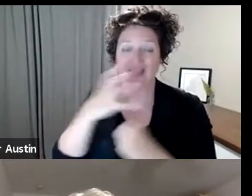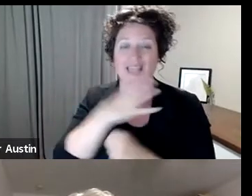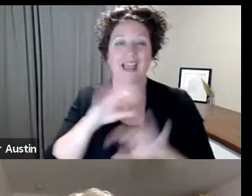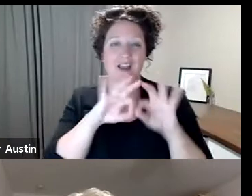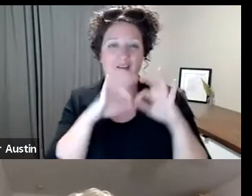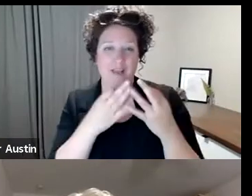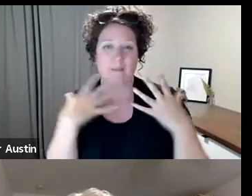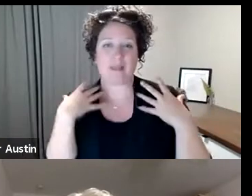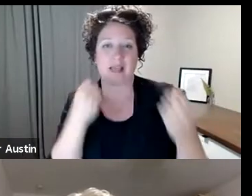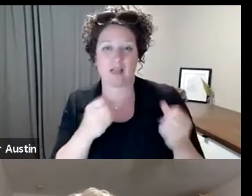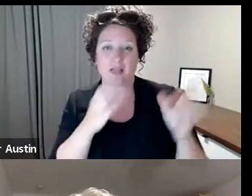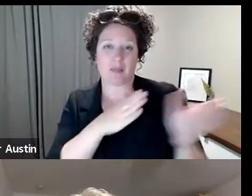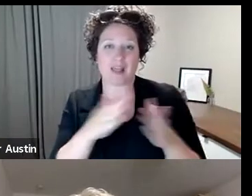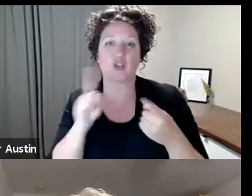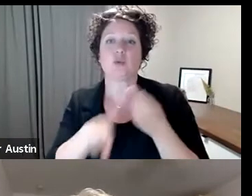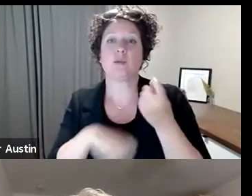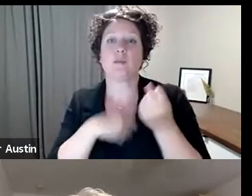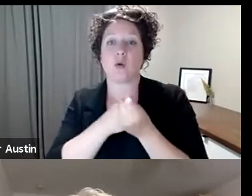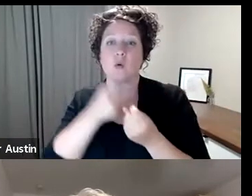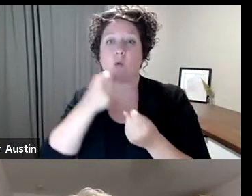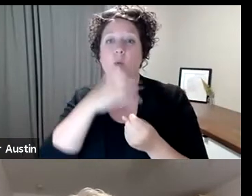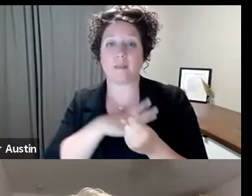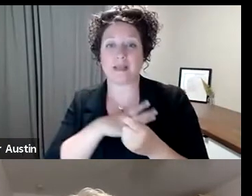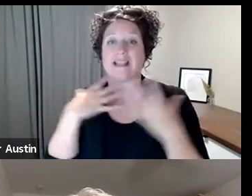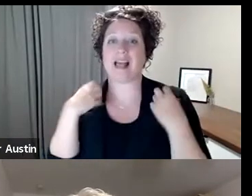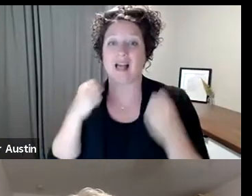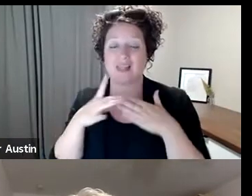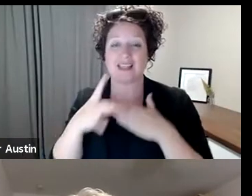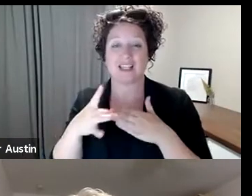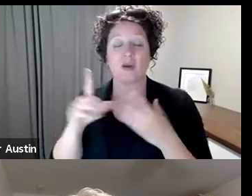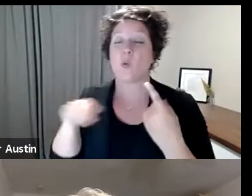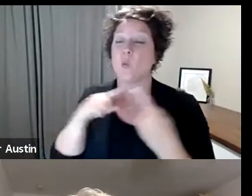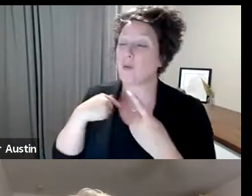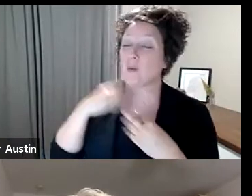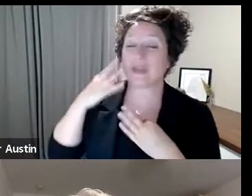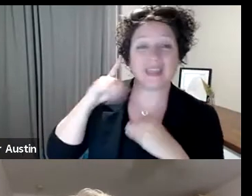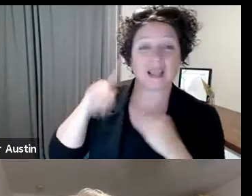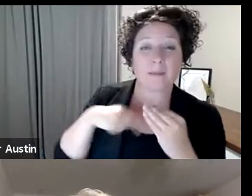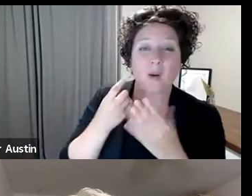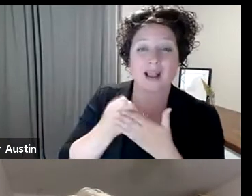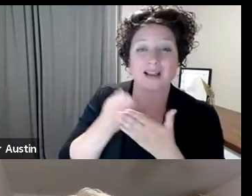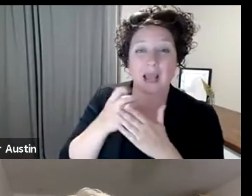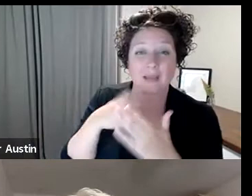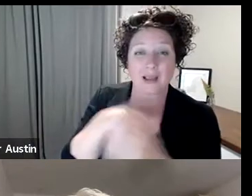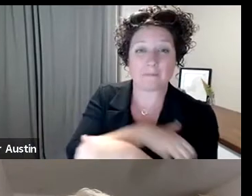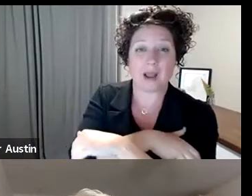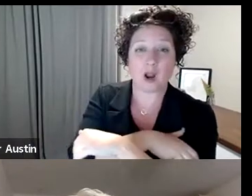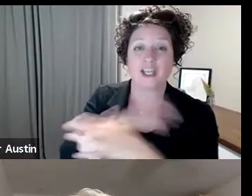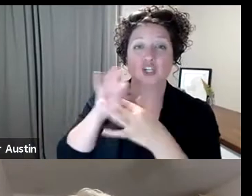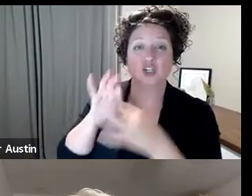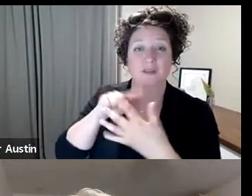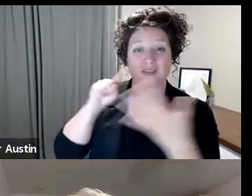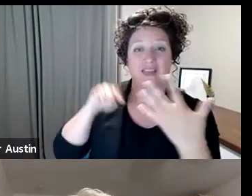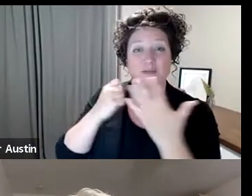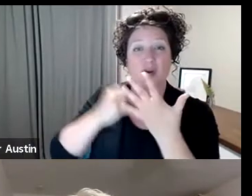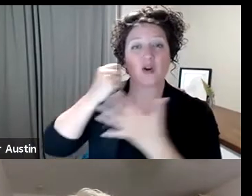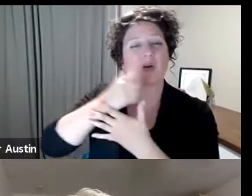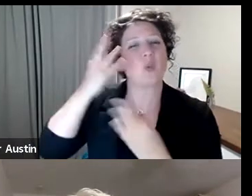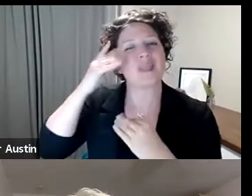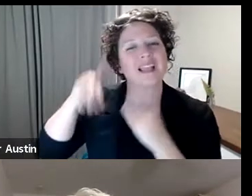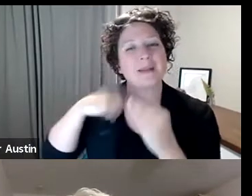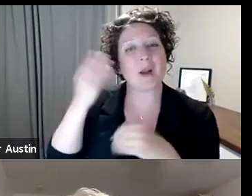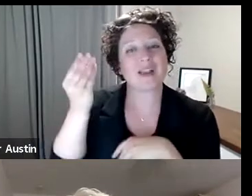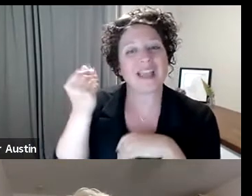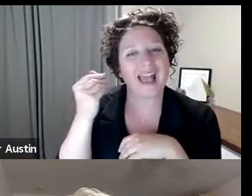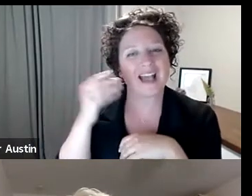to support women's leadership. When we think about economic empowerment in terms of these priorities, we're thinking about cash,